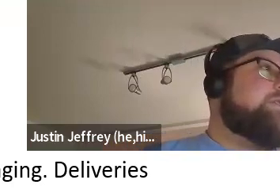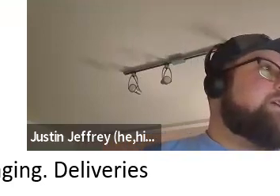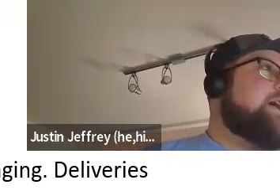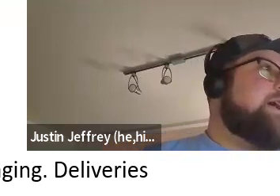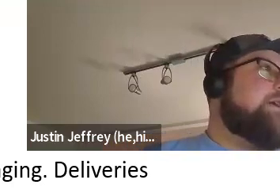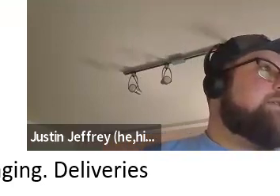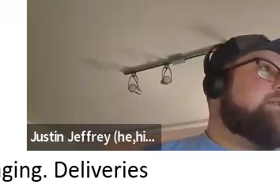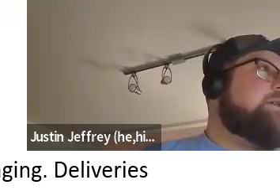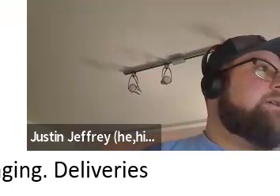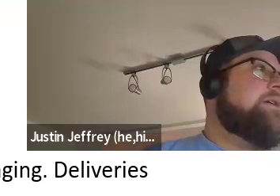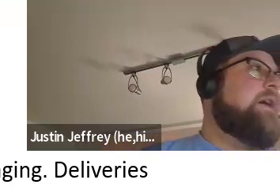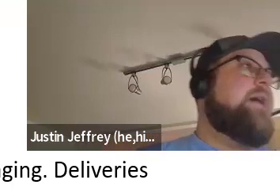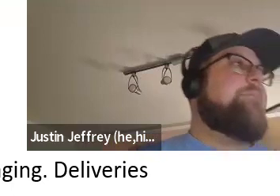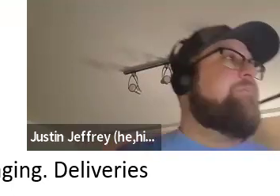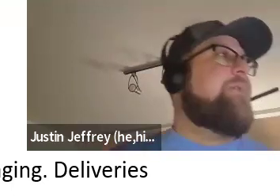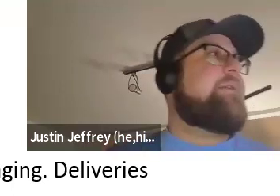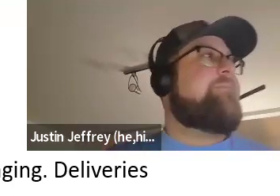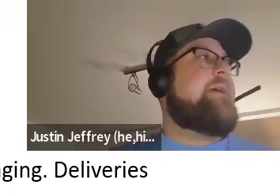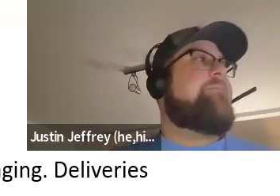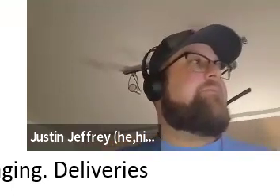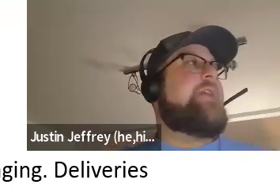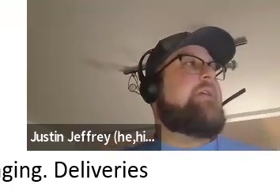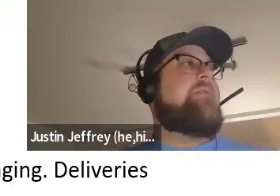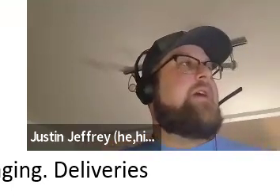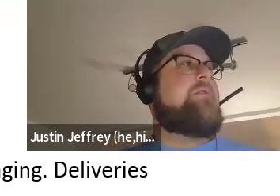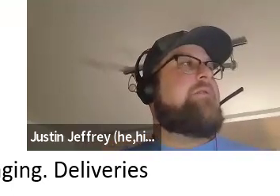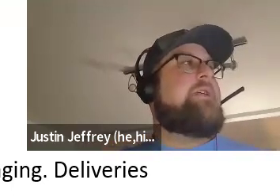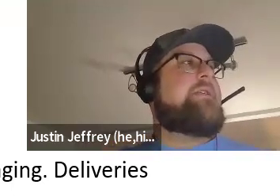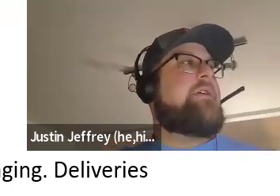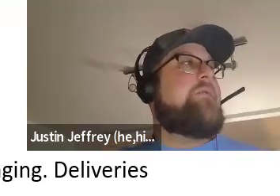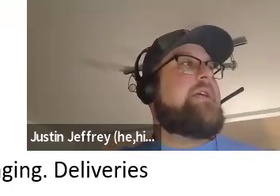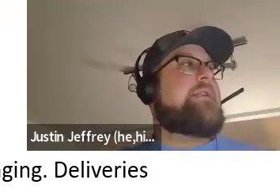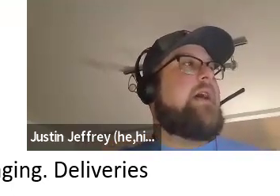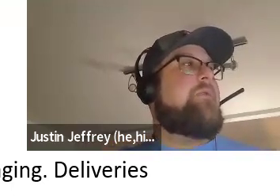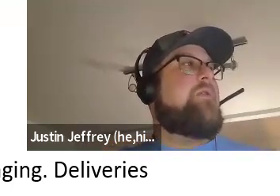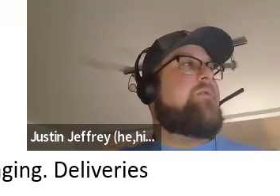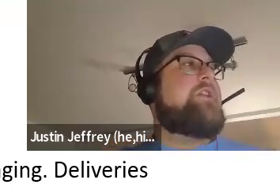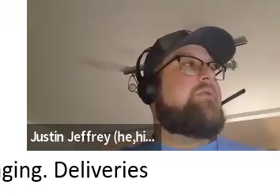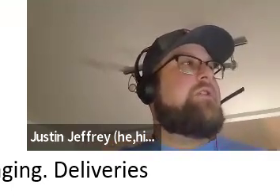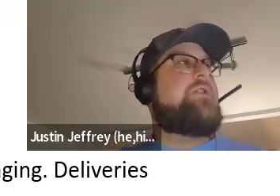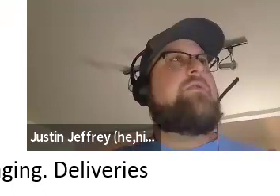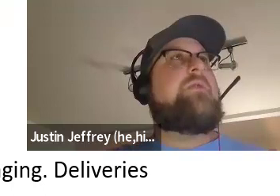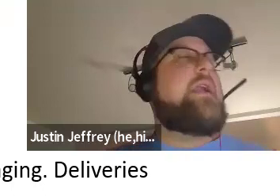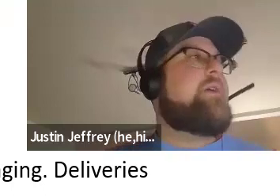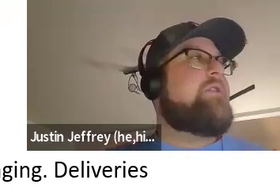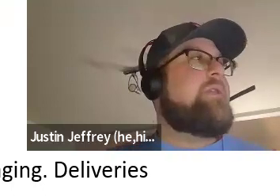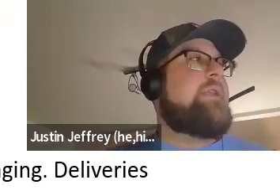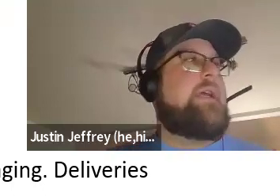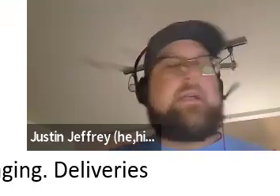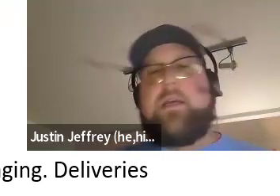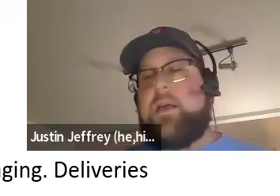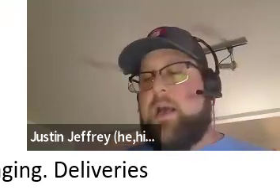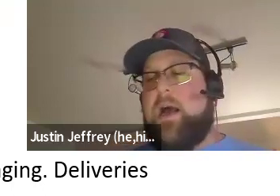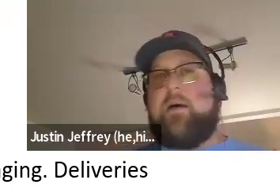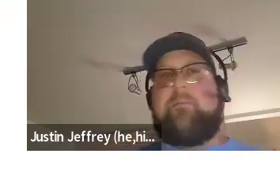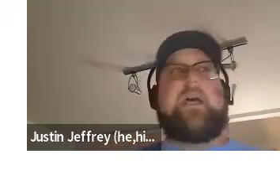message in the chat. All right, perfect. Yep. Thank you, my friend who needs the COVID test. I will reach out to you and I will get you that